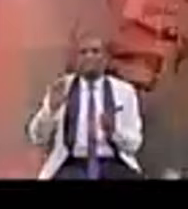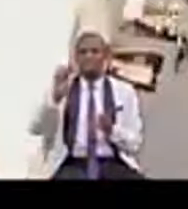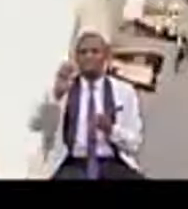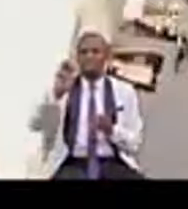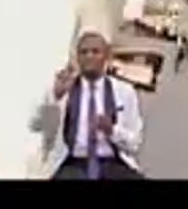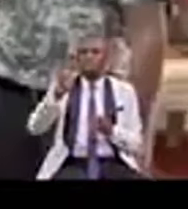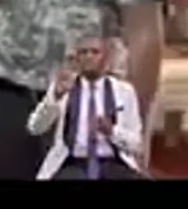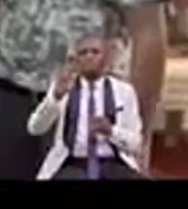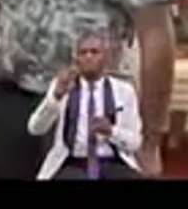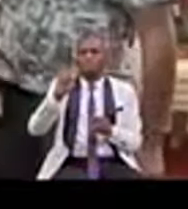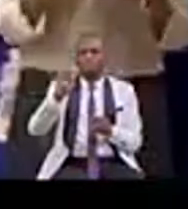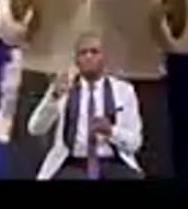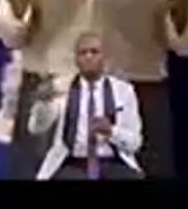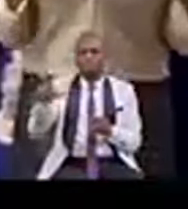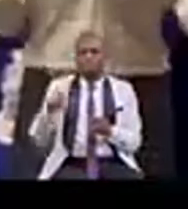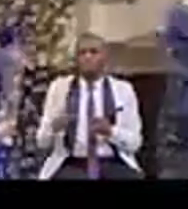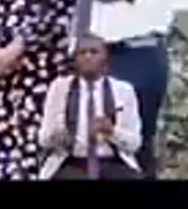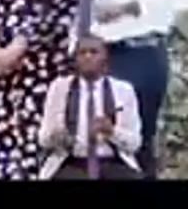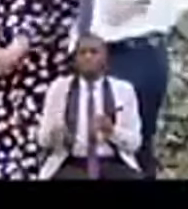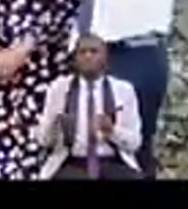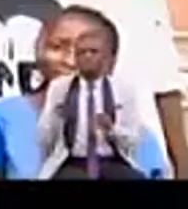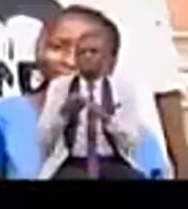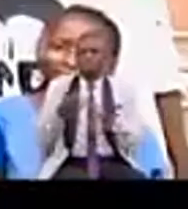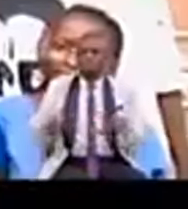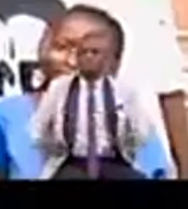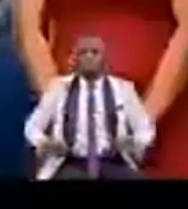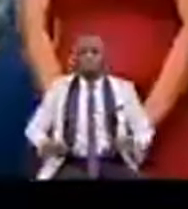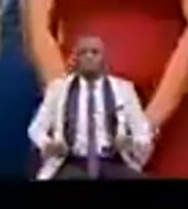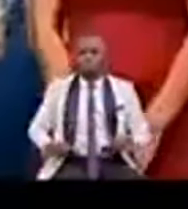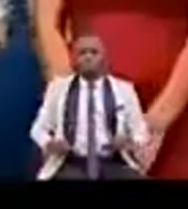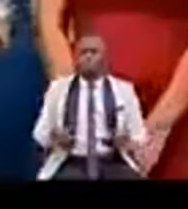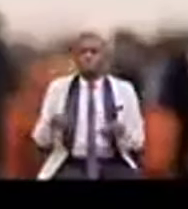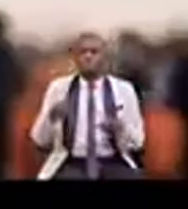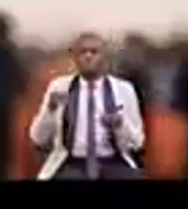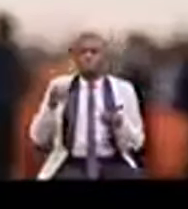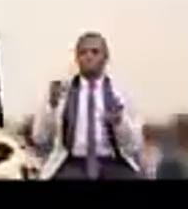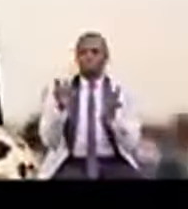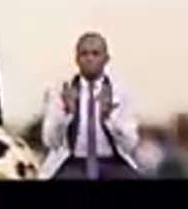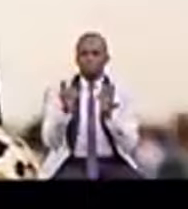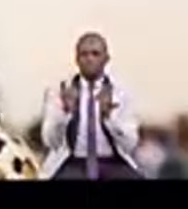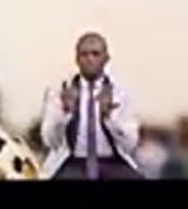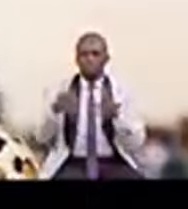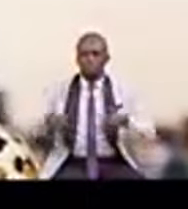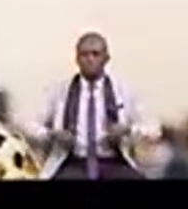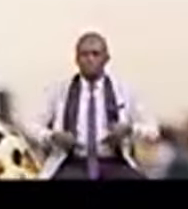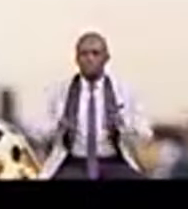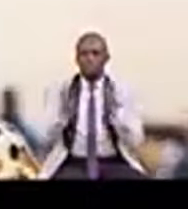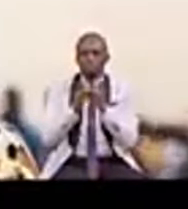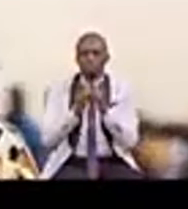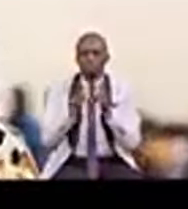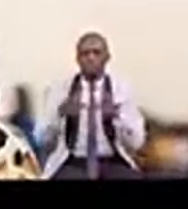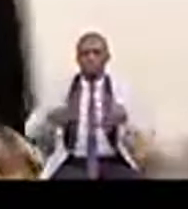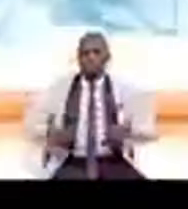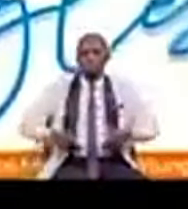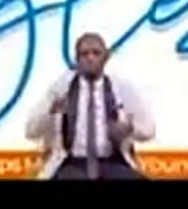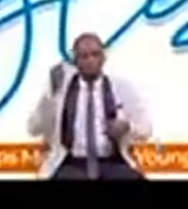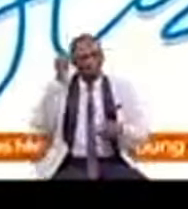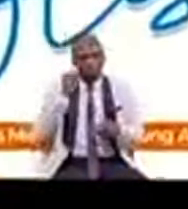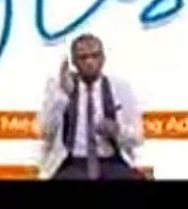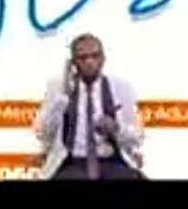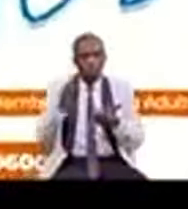coming of the Son of Man be. He gives assurance he is coming, And